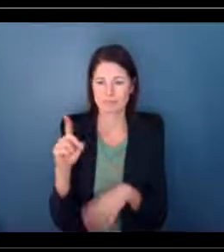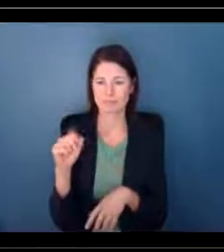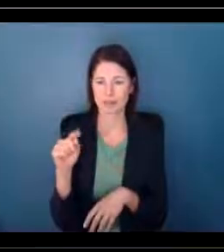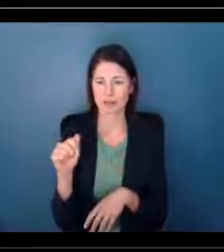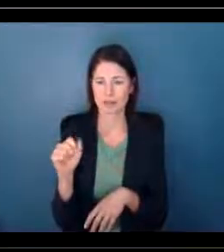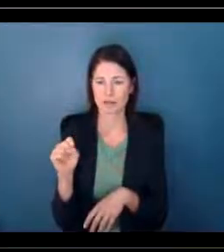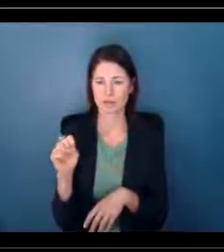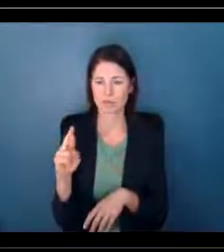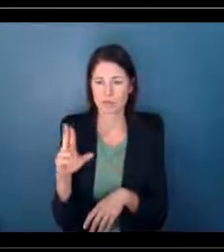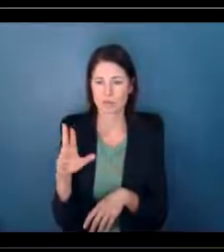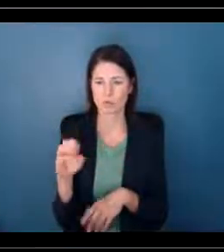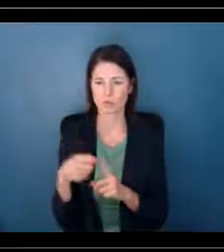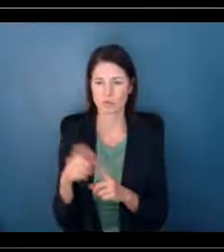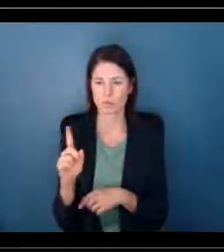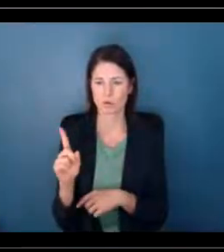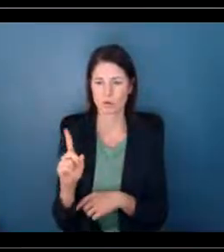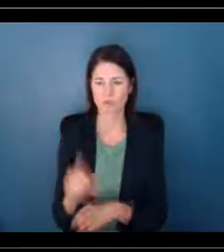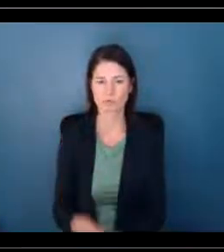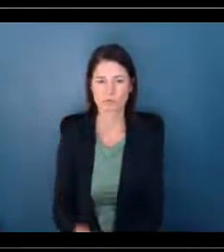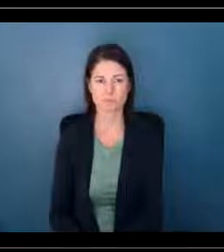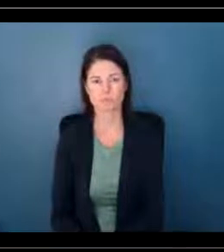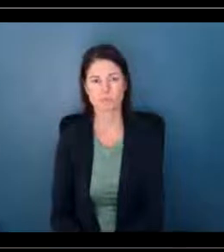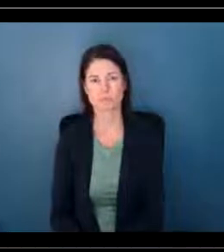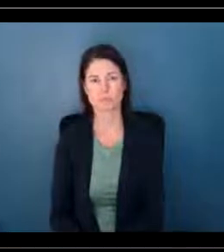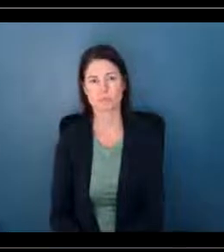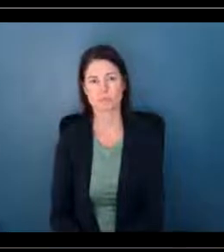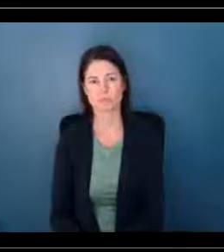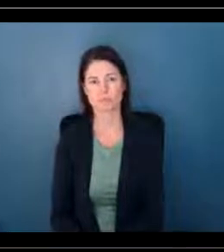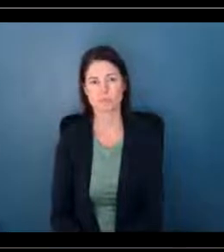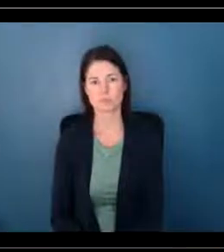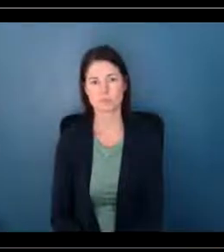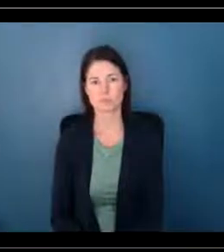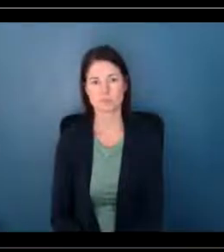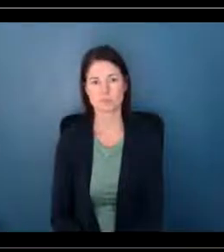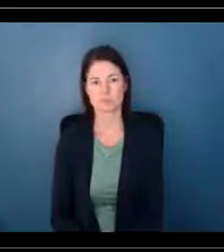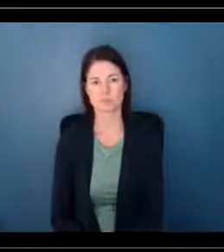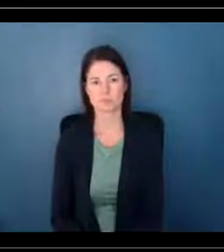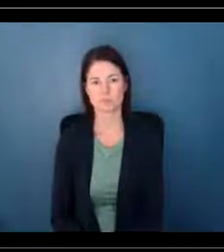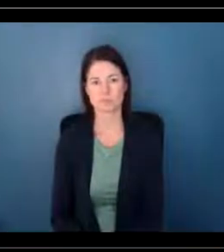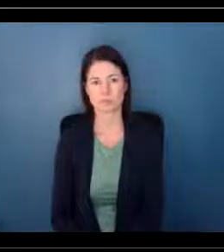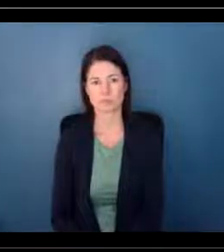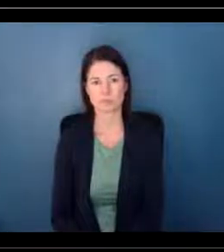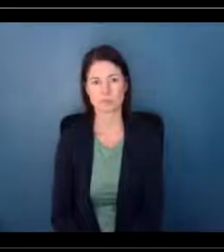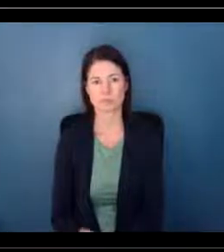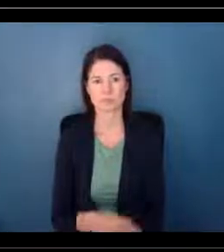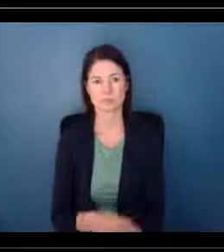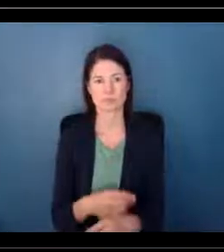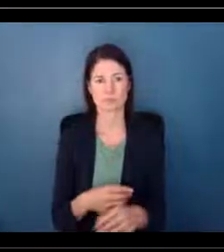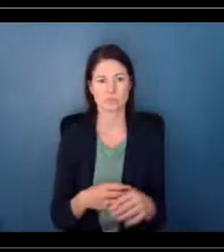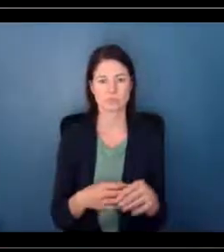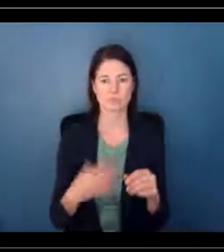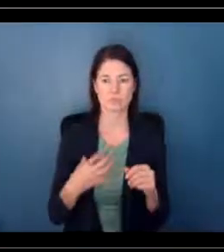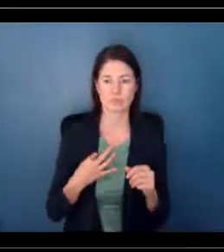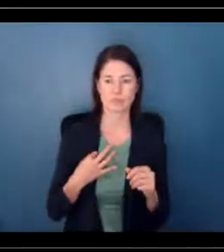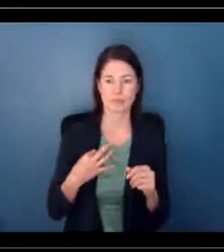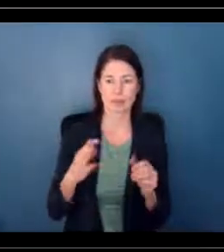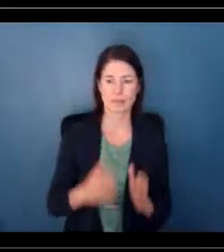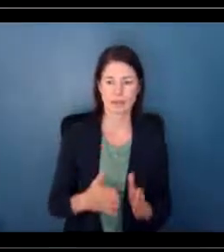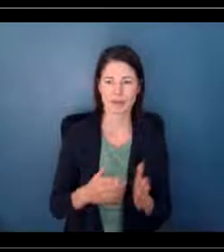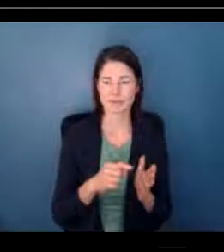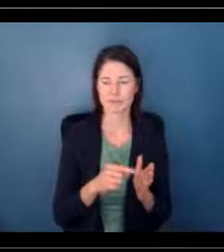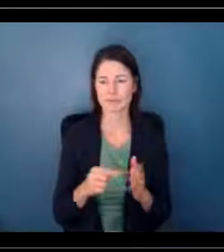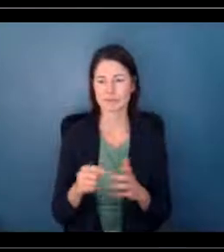And as people are talking about what's acceptable data, what you need from applicants versus what you're providing yourself, how